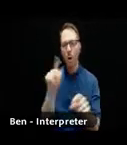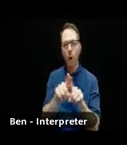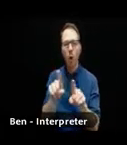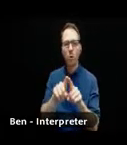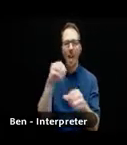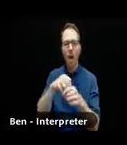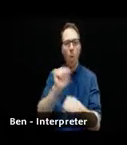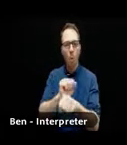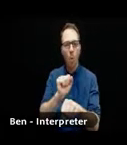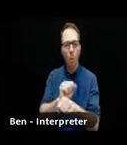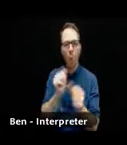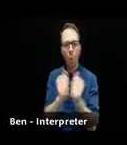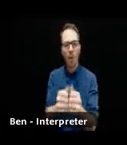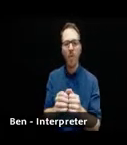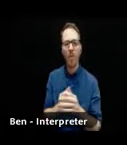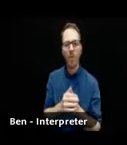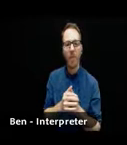work